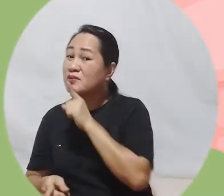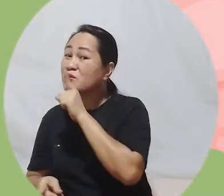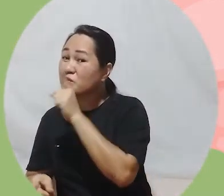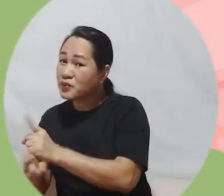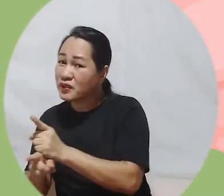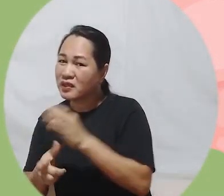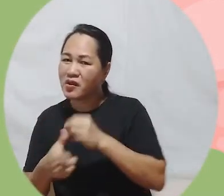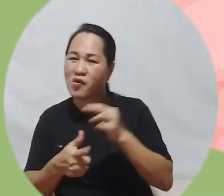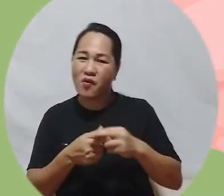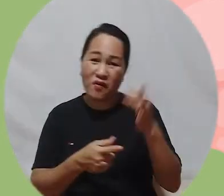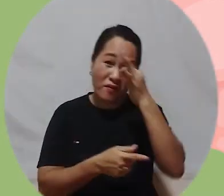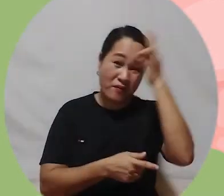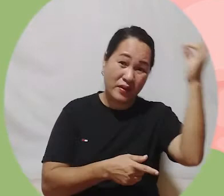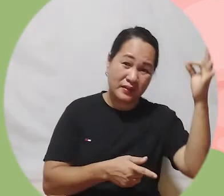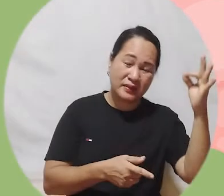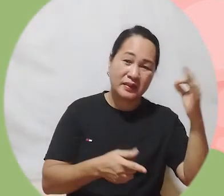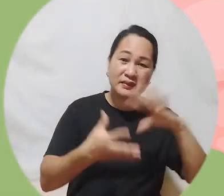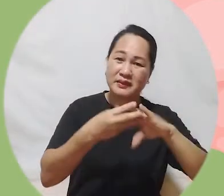text?